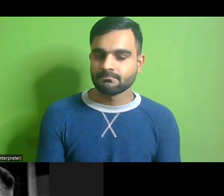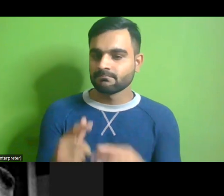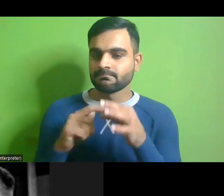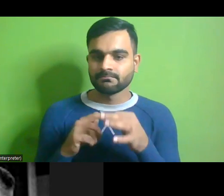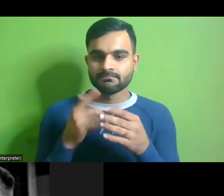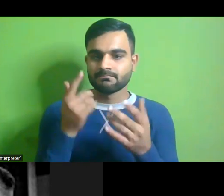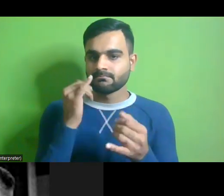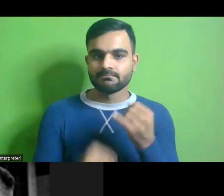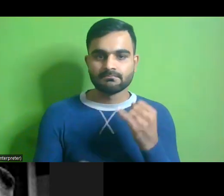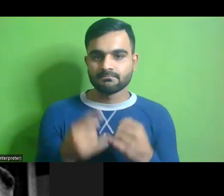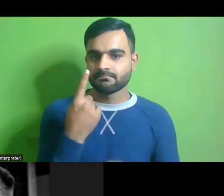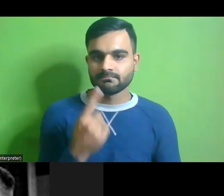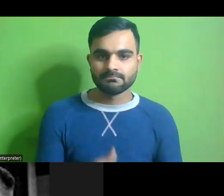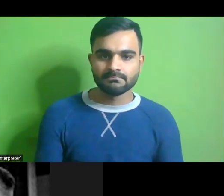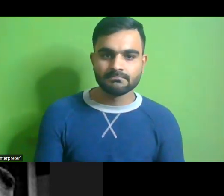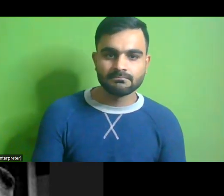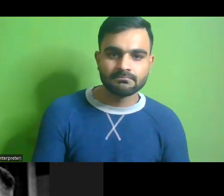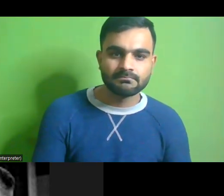now.